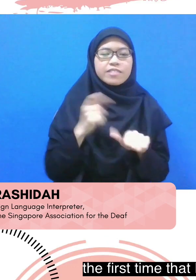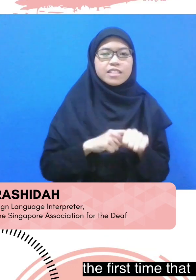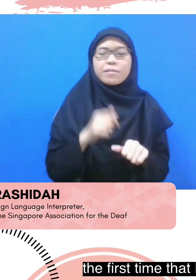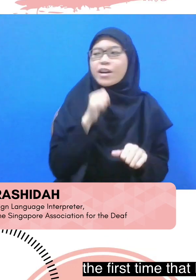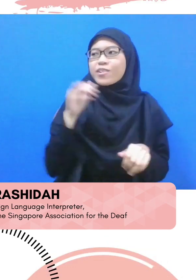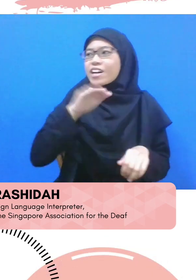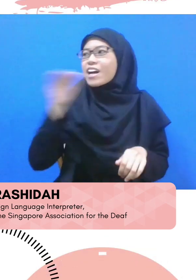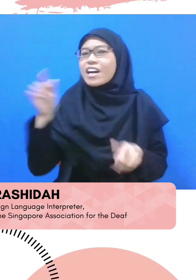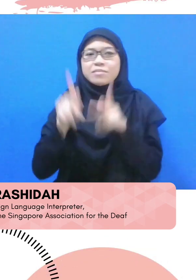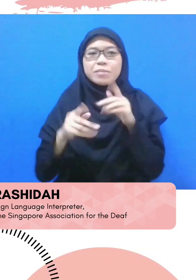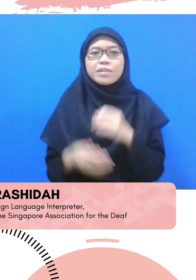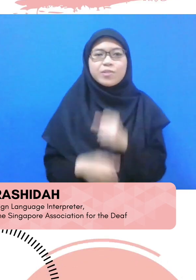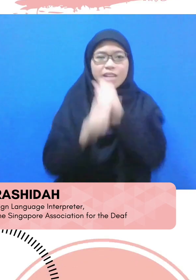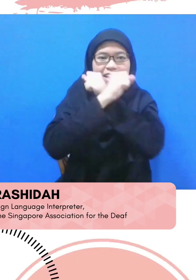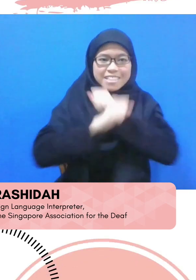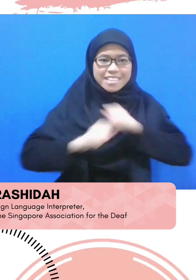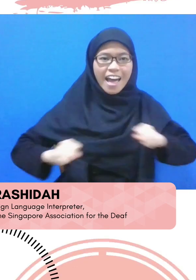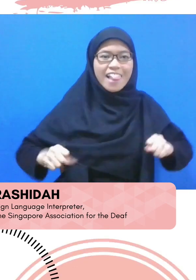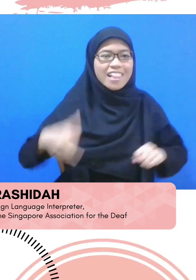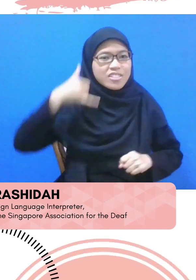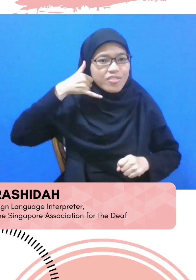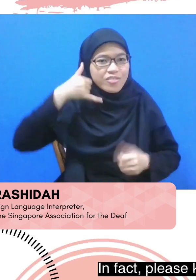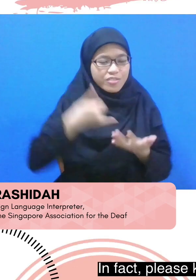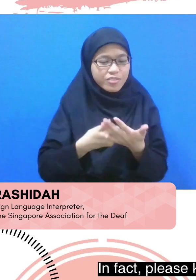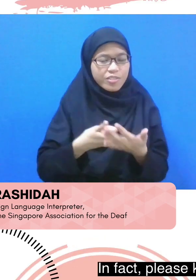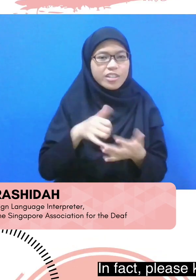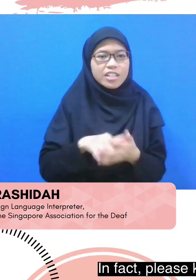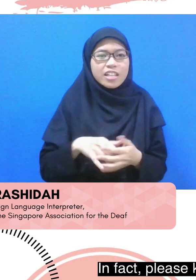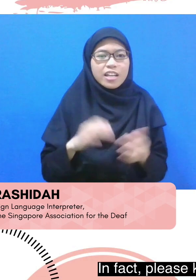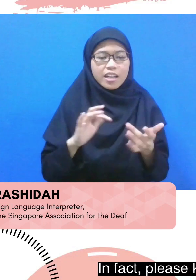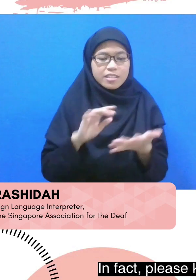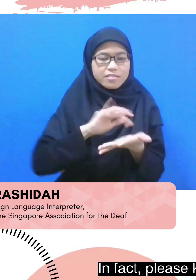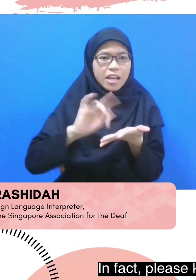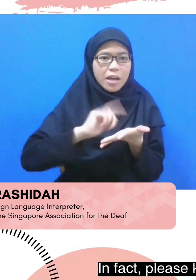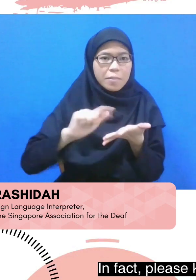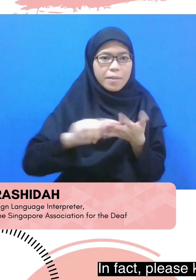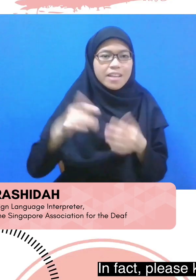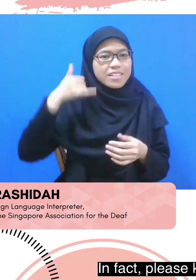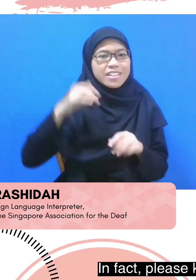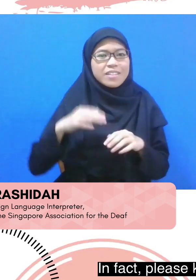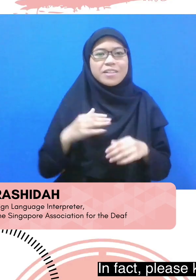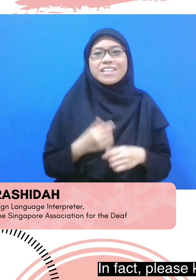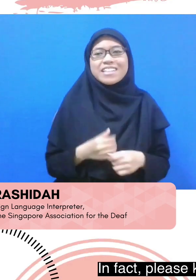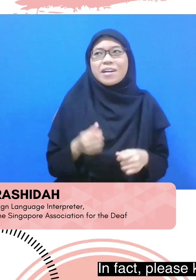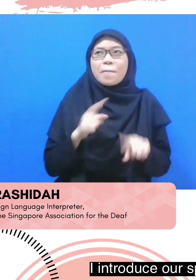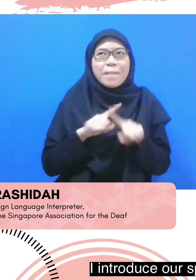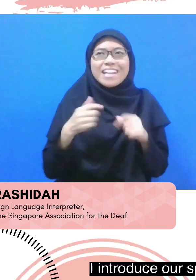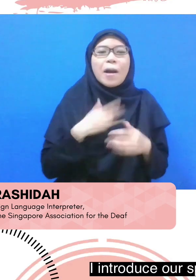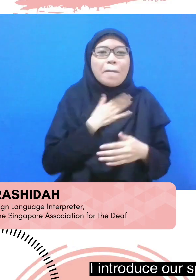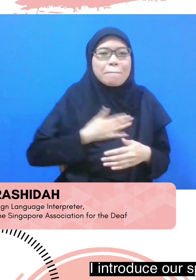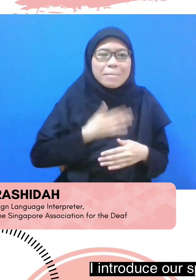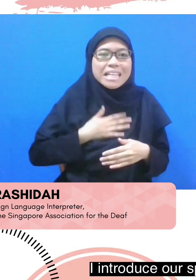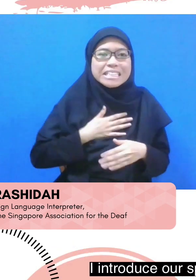handphones and beeping devices. In fact, please keep your volume on because this is where